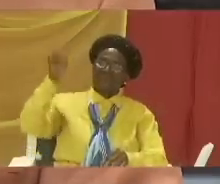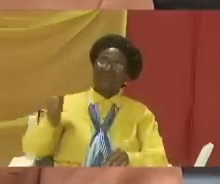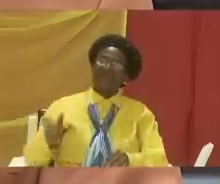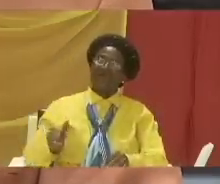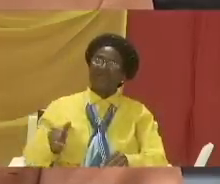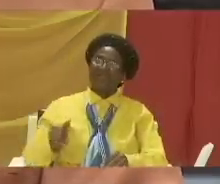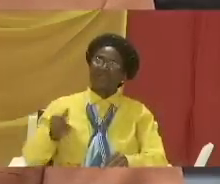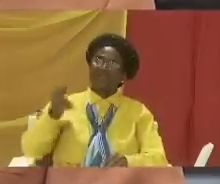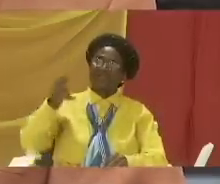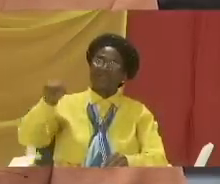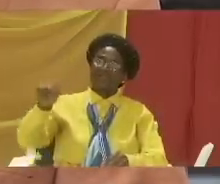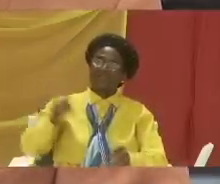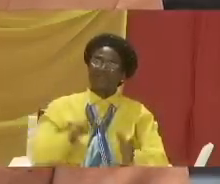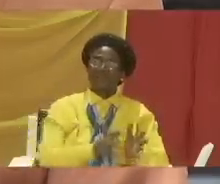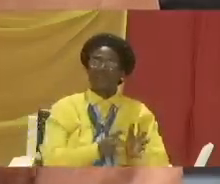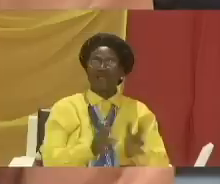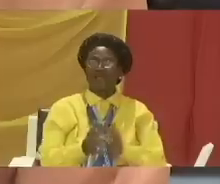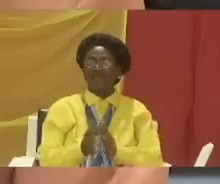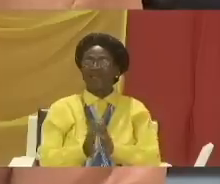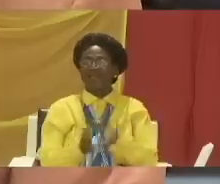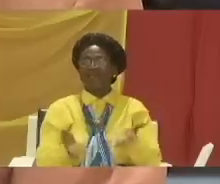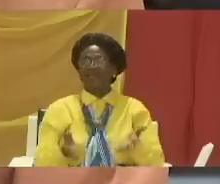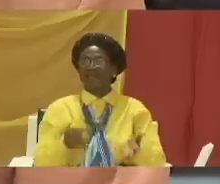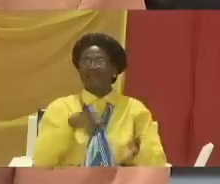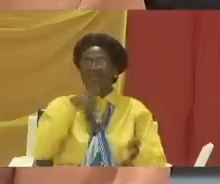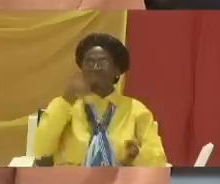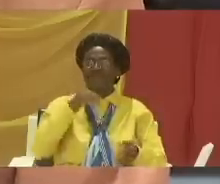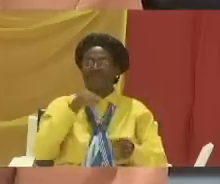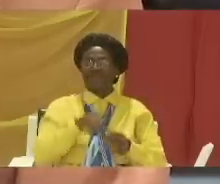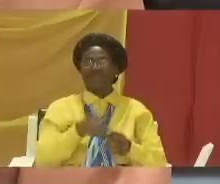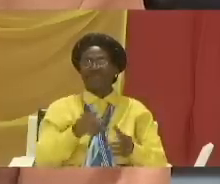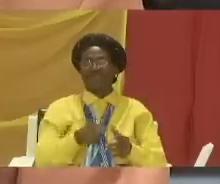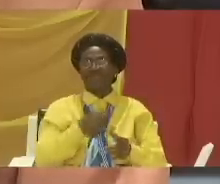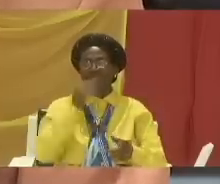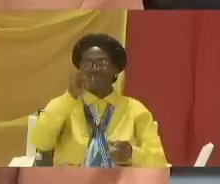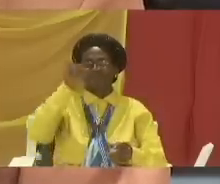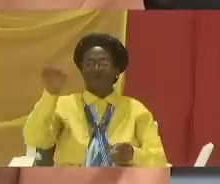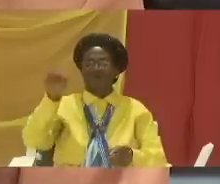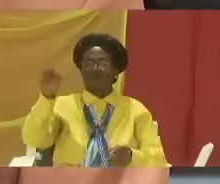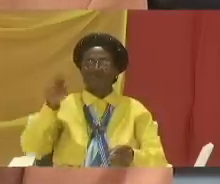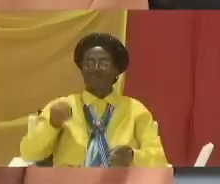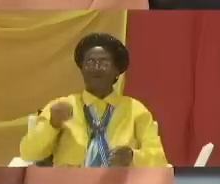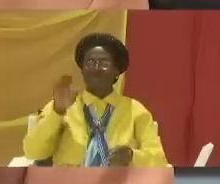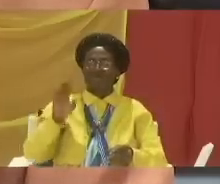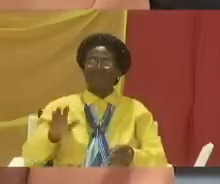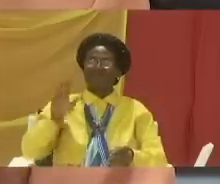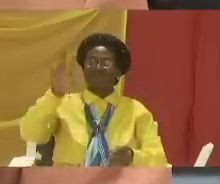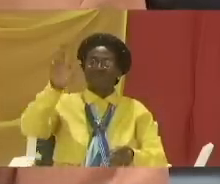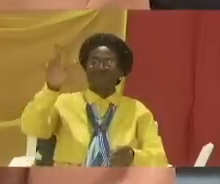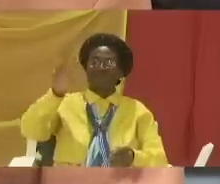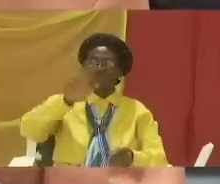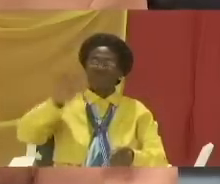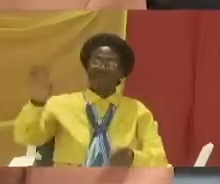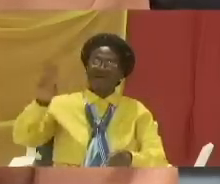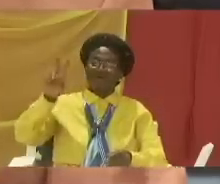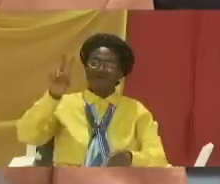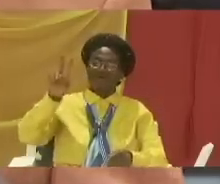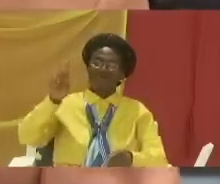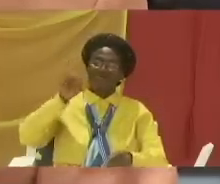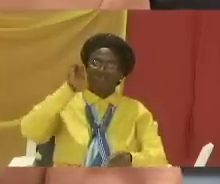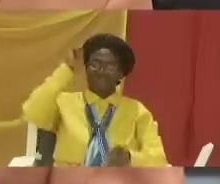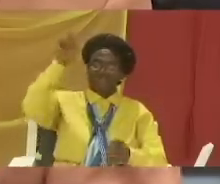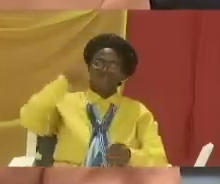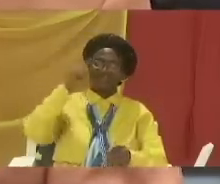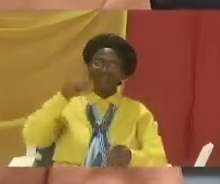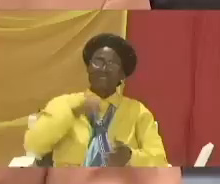Bible said in 1 John chapter 3 verse 2, 1 John chapter 3 verse 2, he said it doesn't even yet